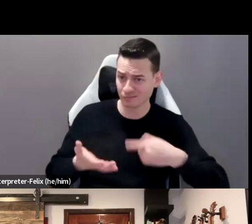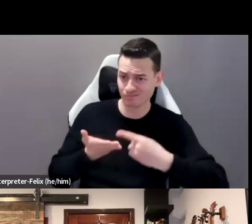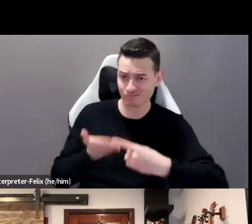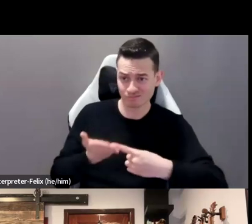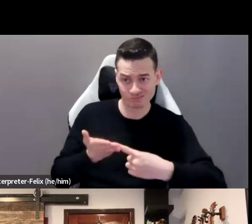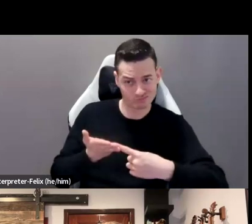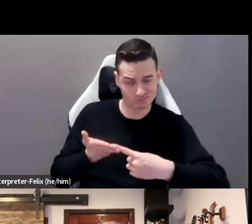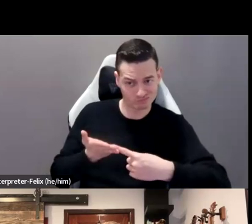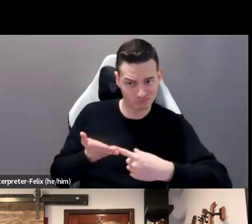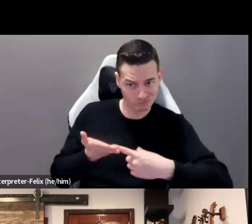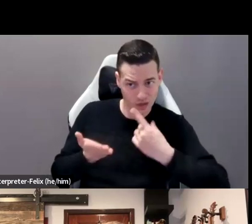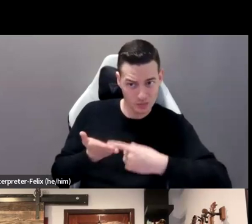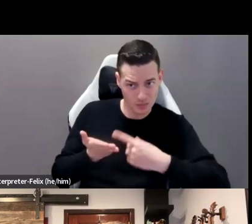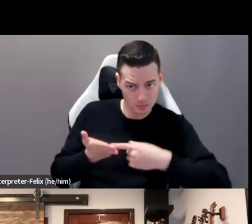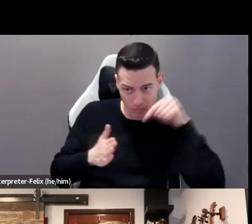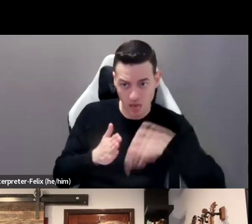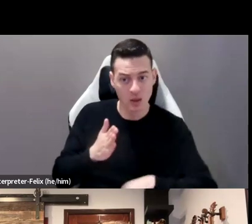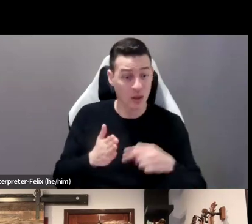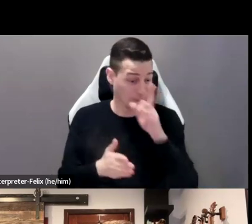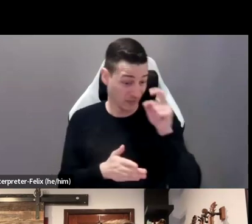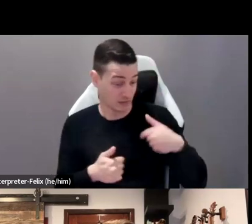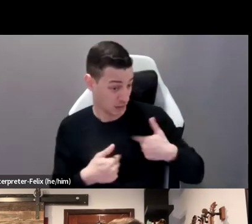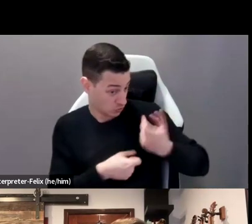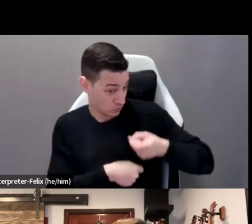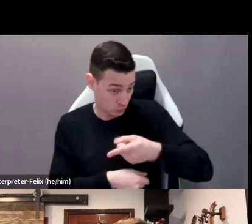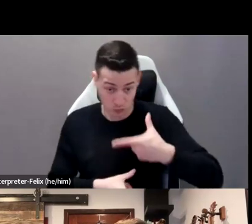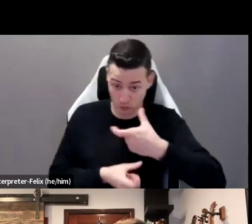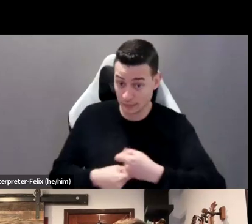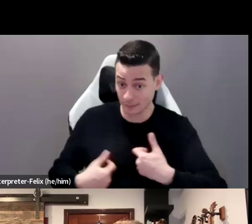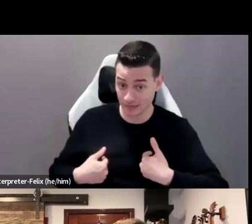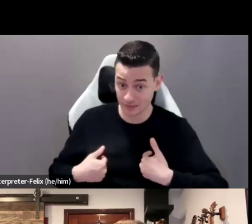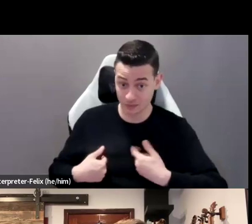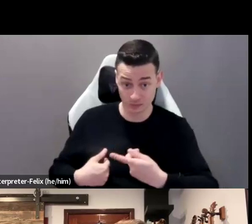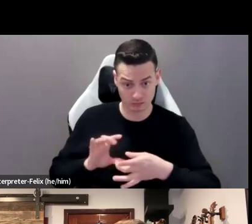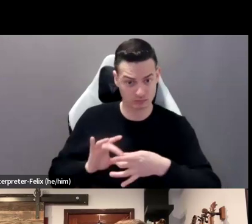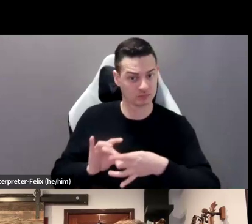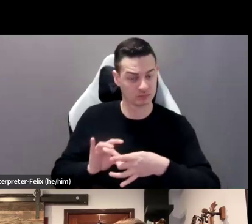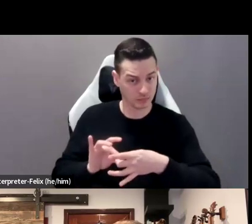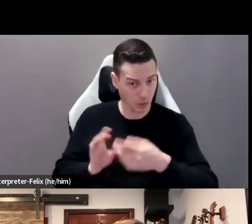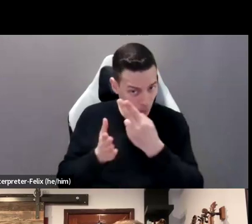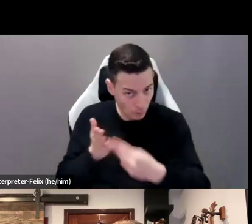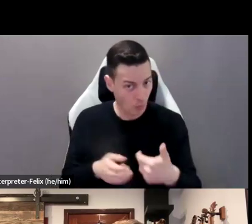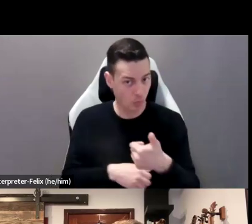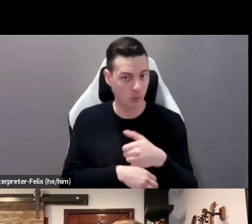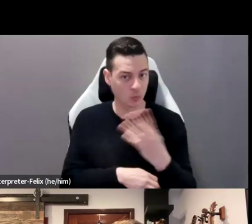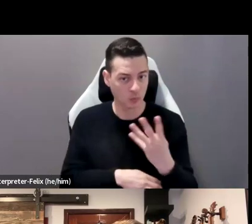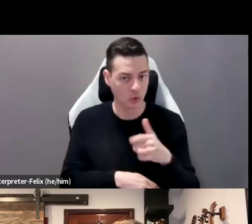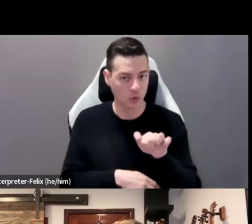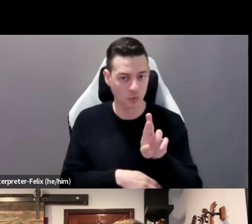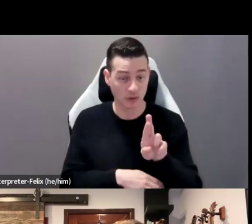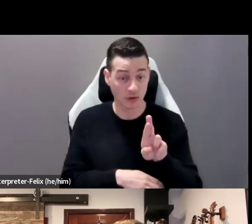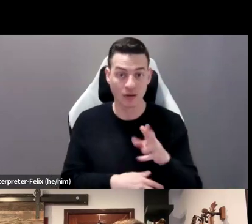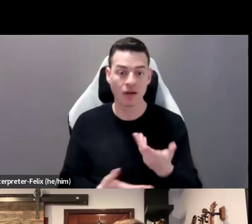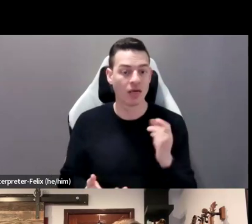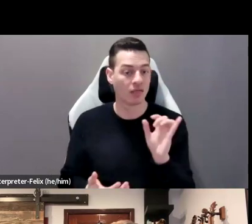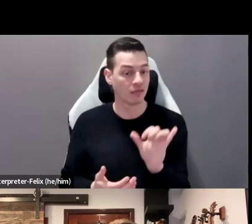queer relationships, that itself is a kind of structure and can lead to success. And then, you